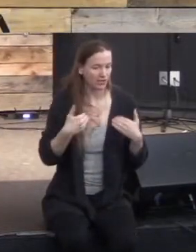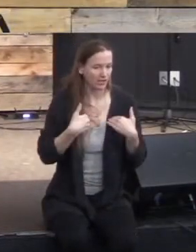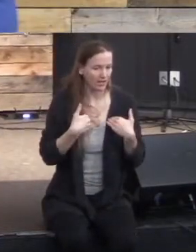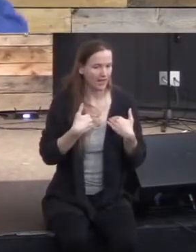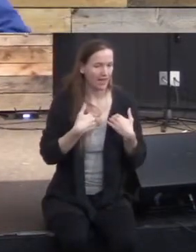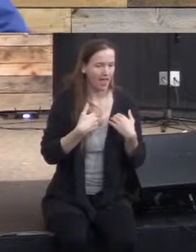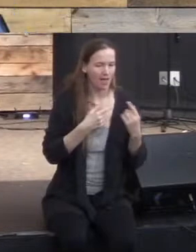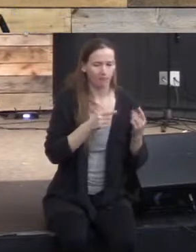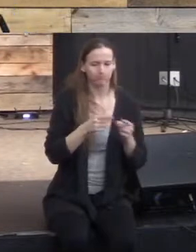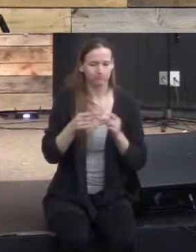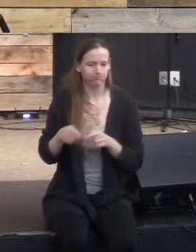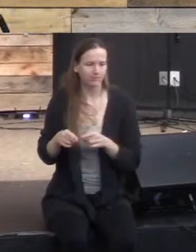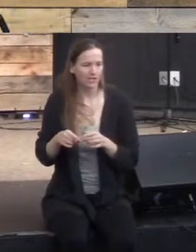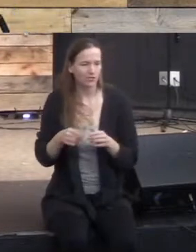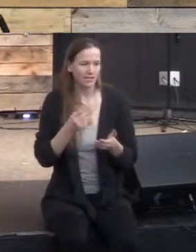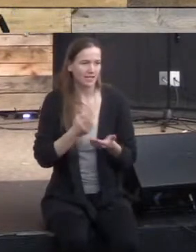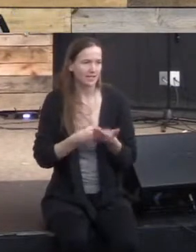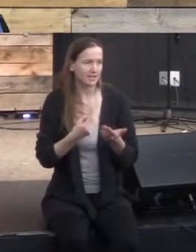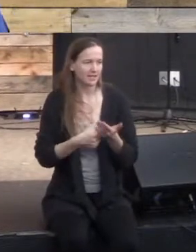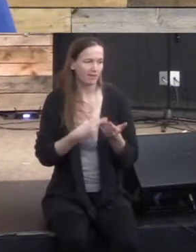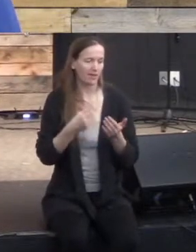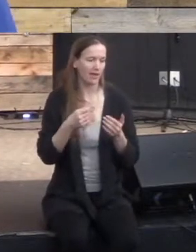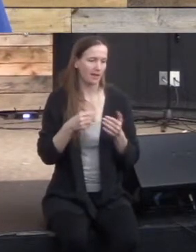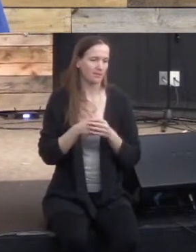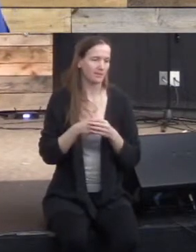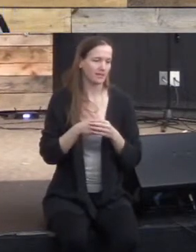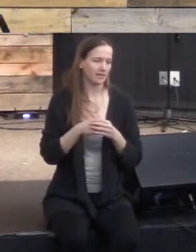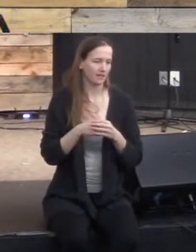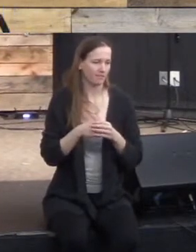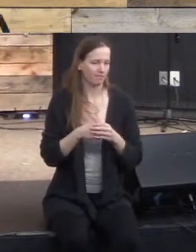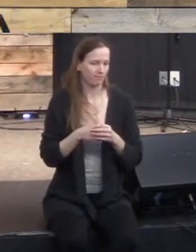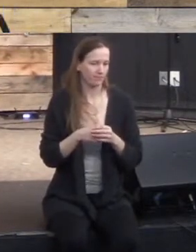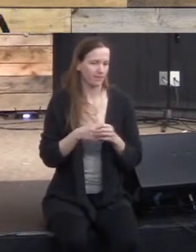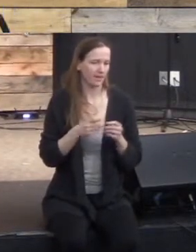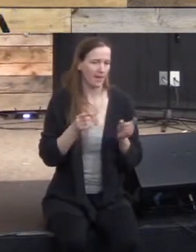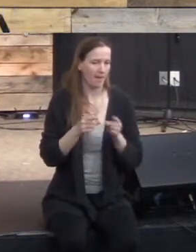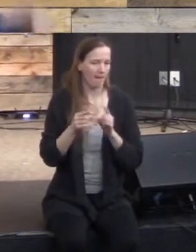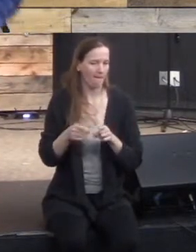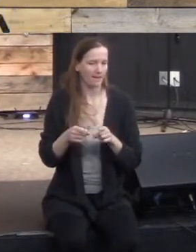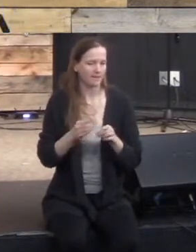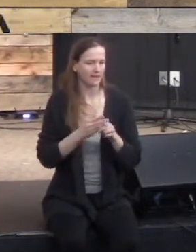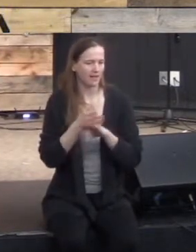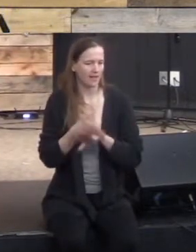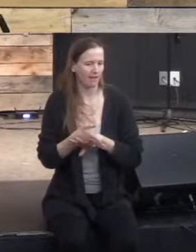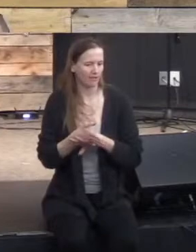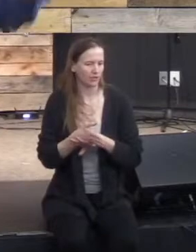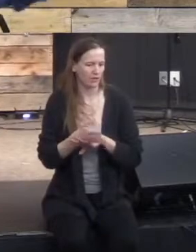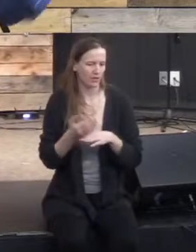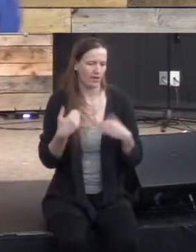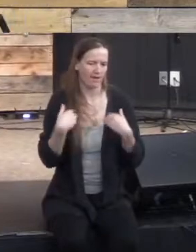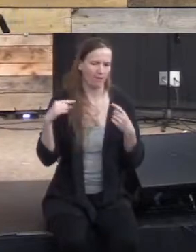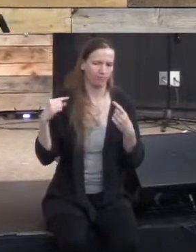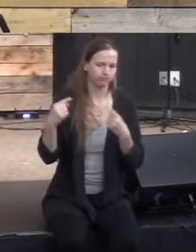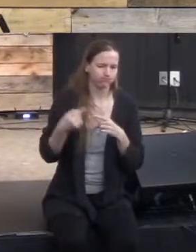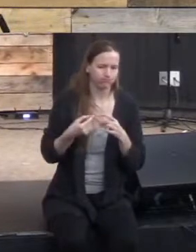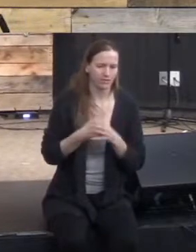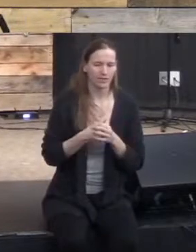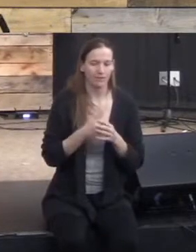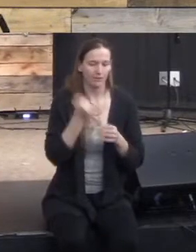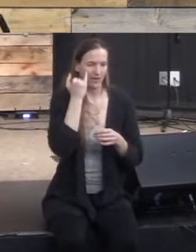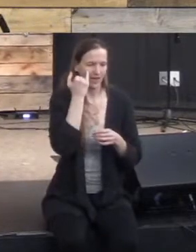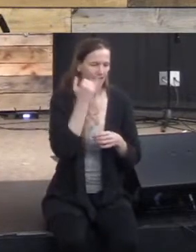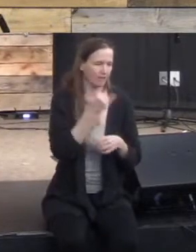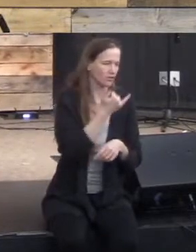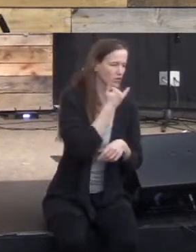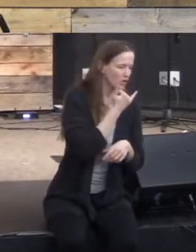consequences sometimes bear scars, but the glory rests in the fact that even scarred up, even failed, even flawed,